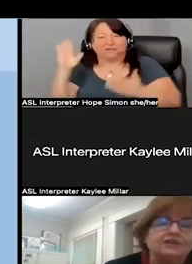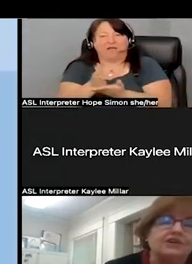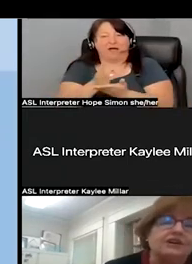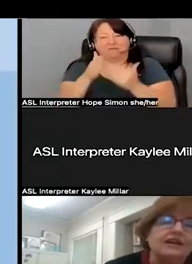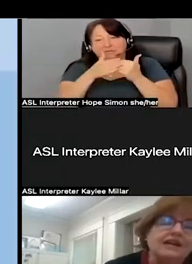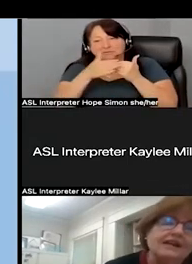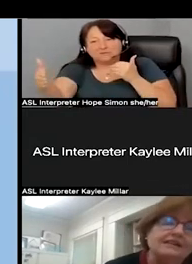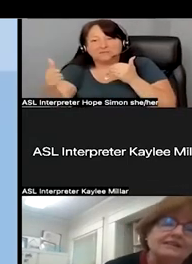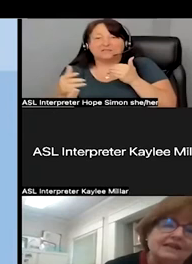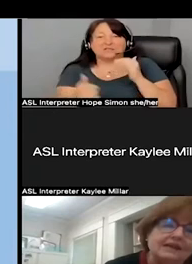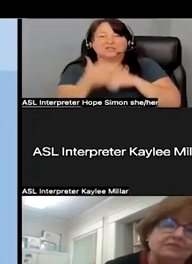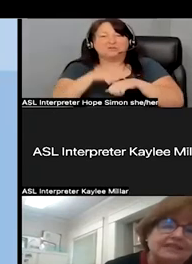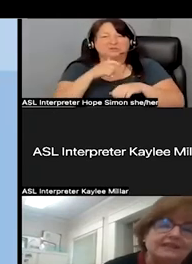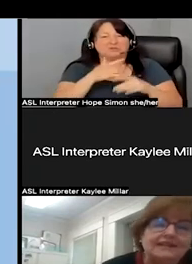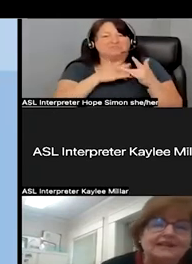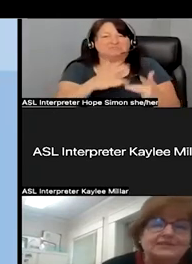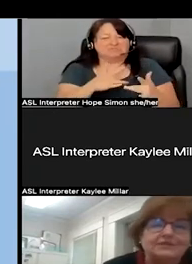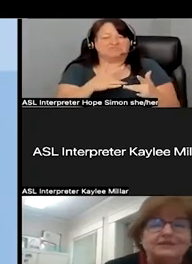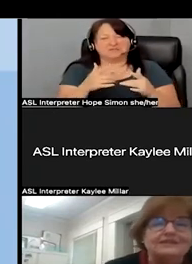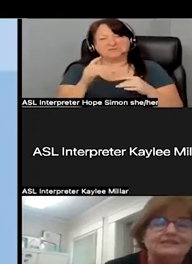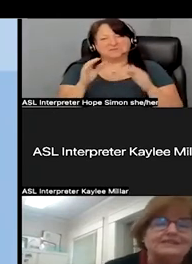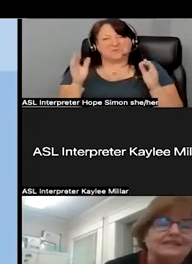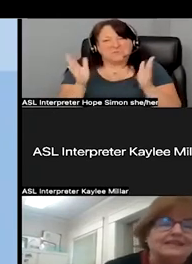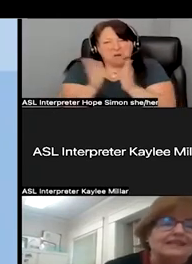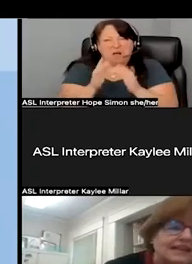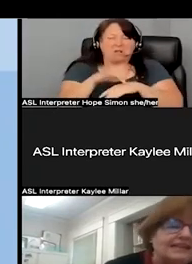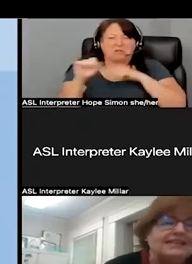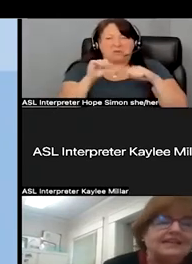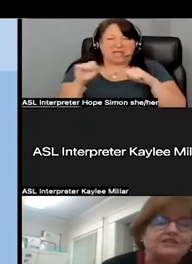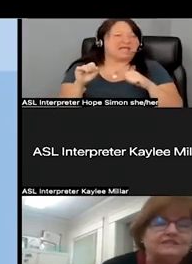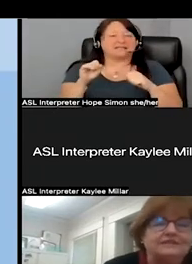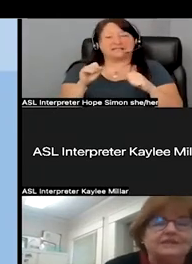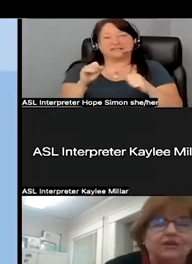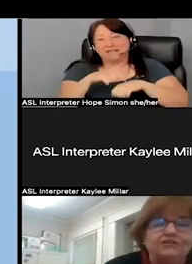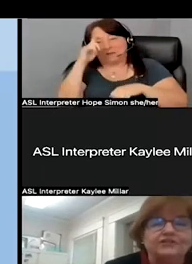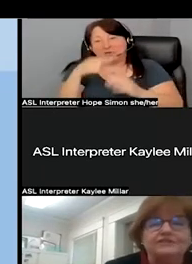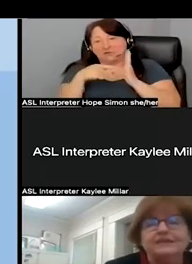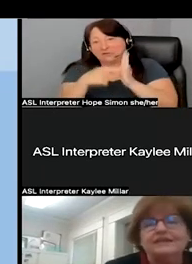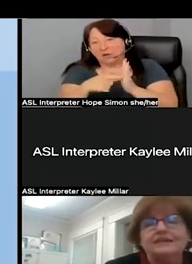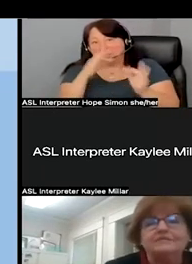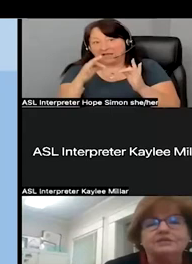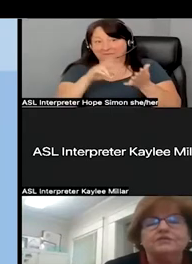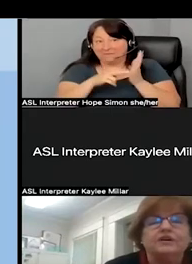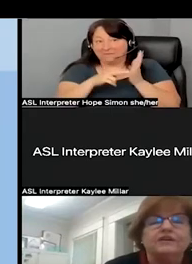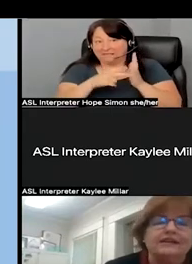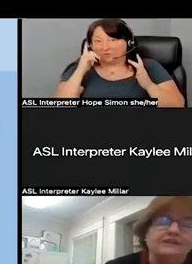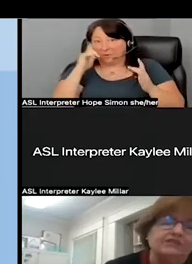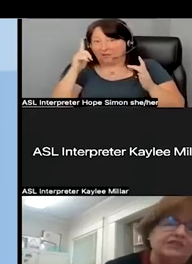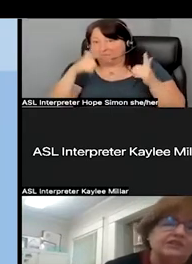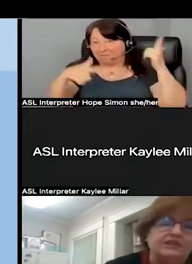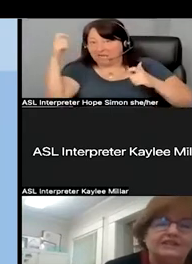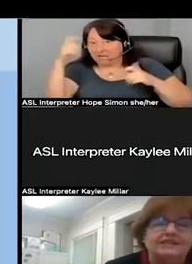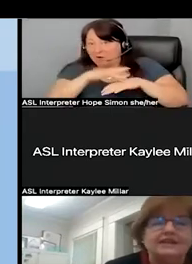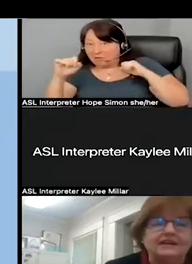that occur, and time will tell as to whether this is any indication of something larger that's ready to come. But so far, they